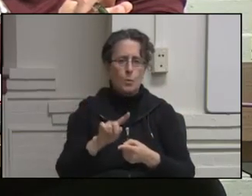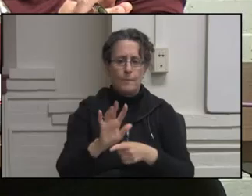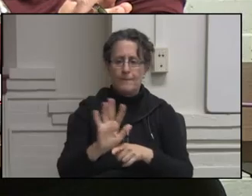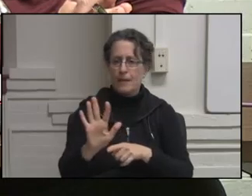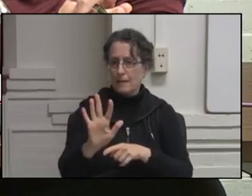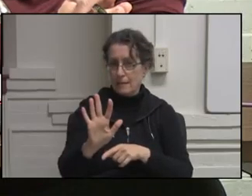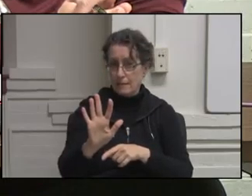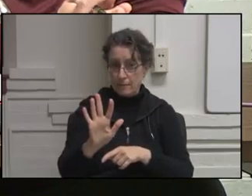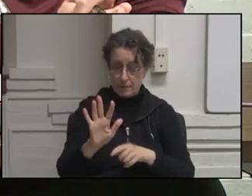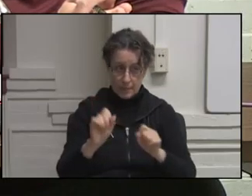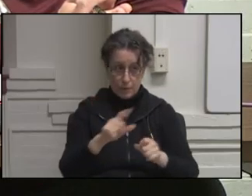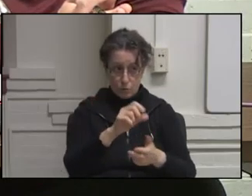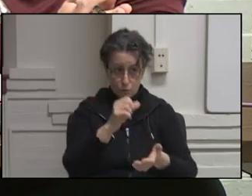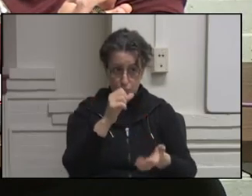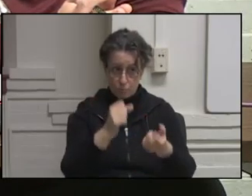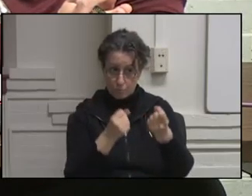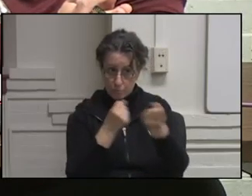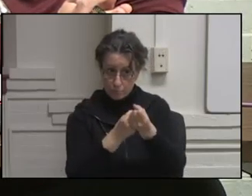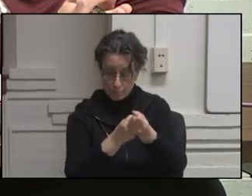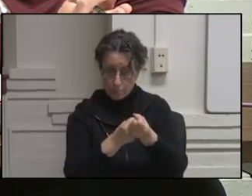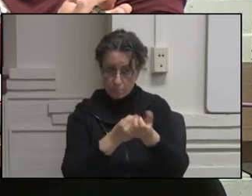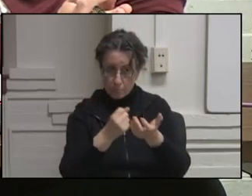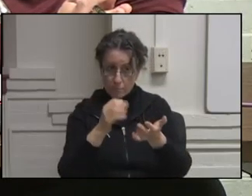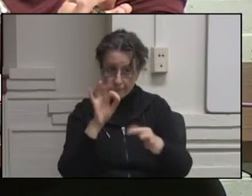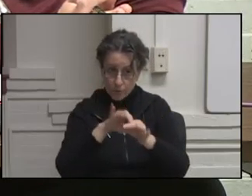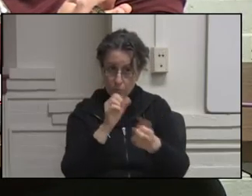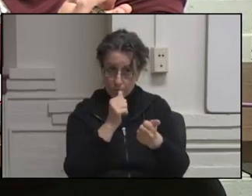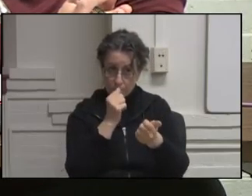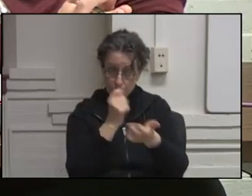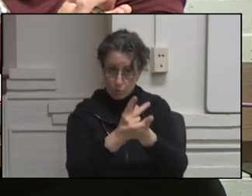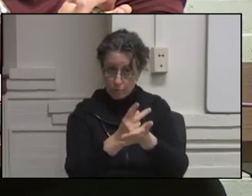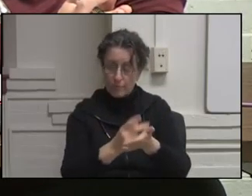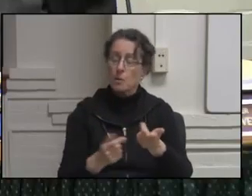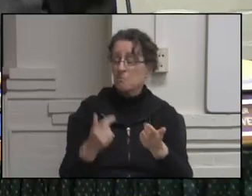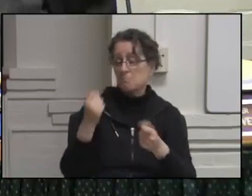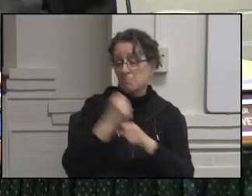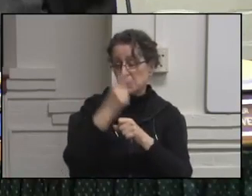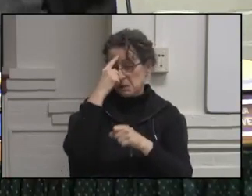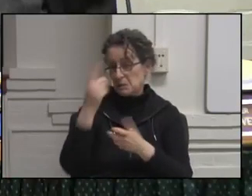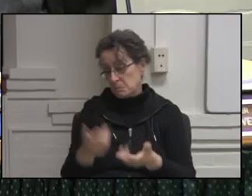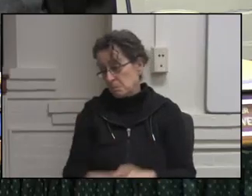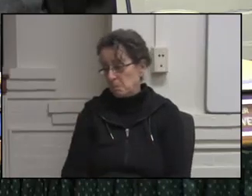that possible. Great. Thank you for that. That makes sense.